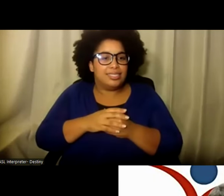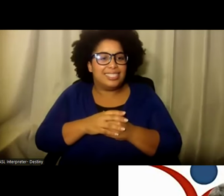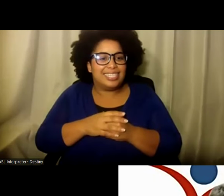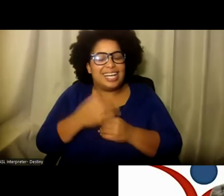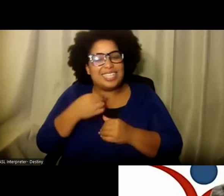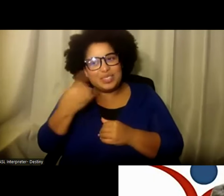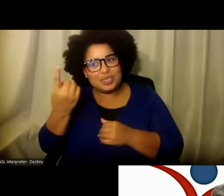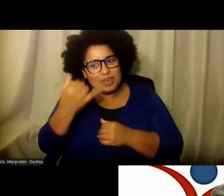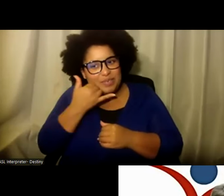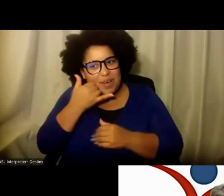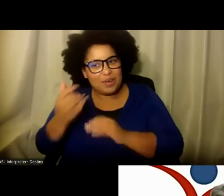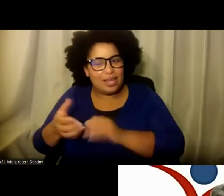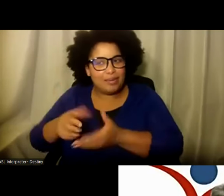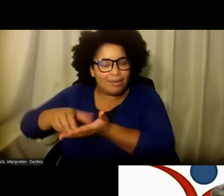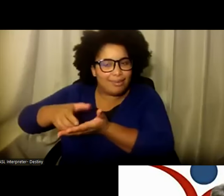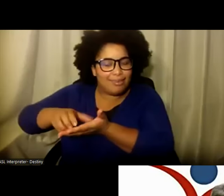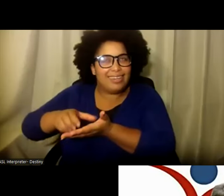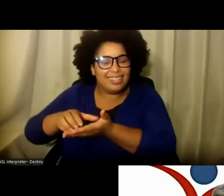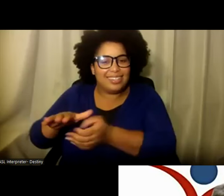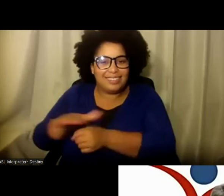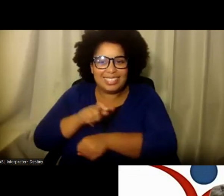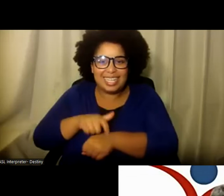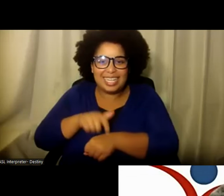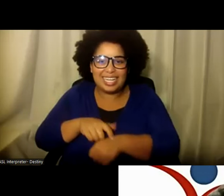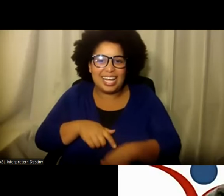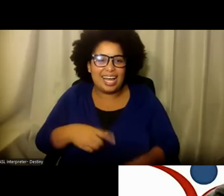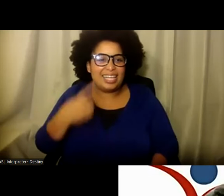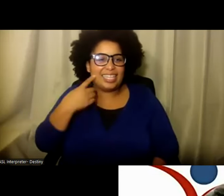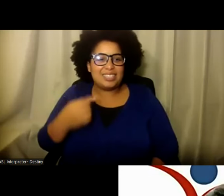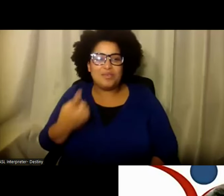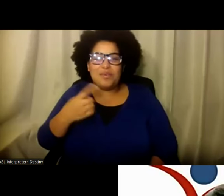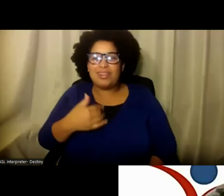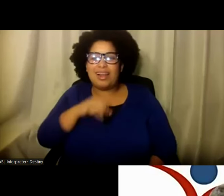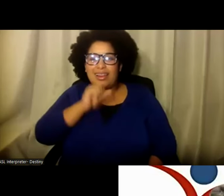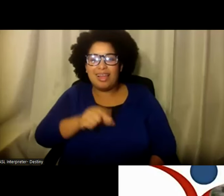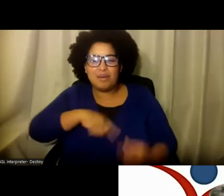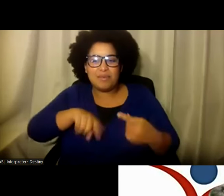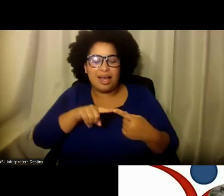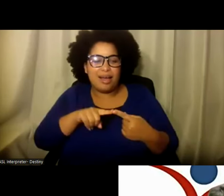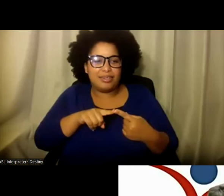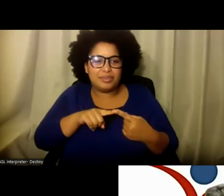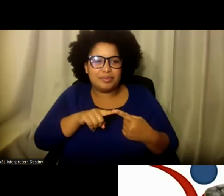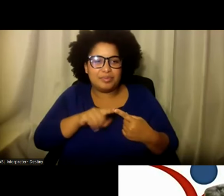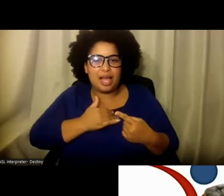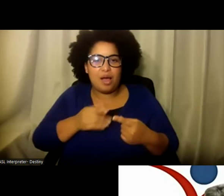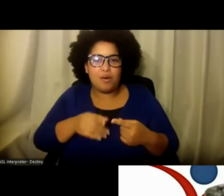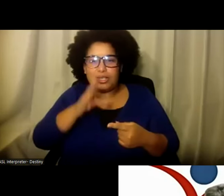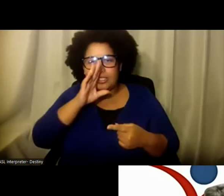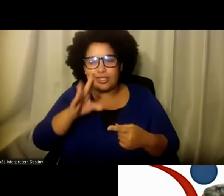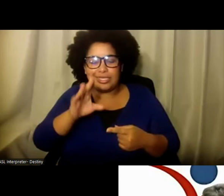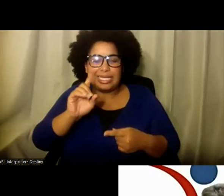was somebody's phone that was in here. I'm sorry. Well, I think that's one of the things I actually love about our direct